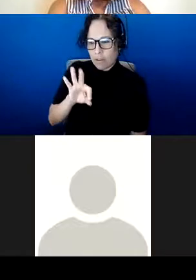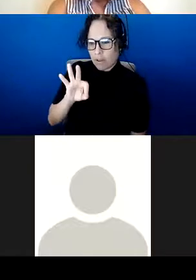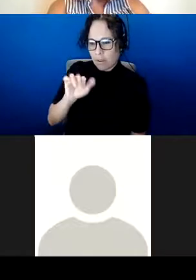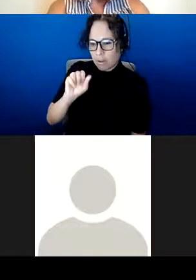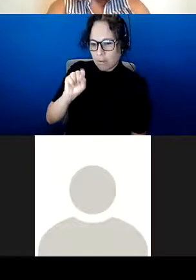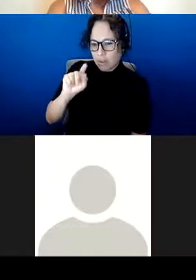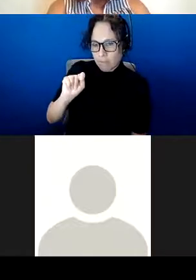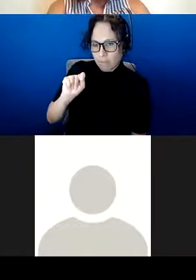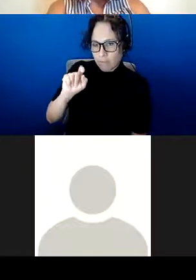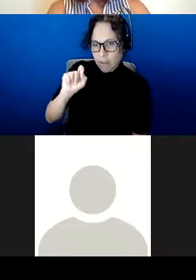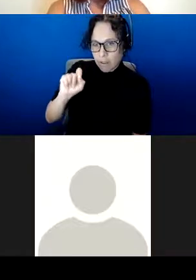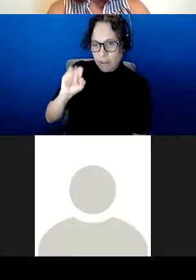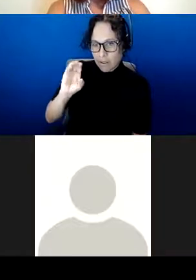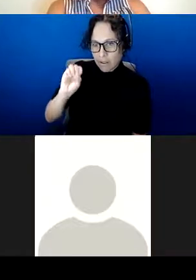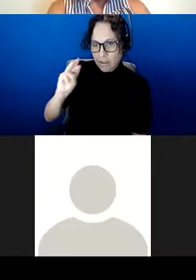fast.com. That's